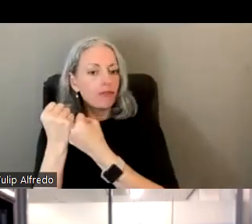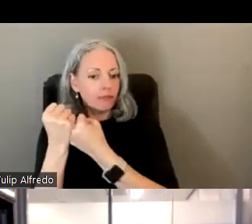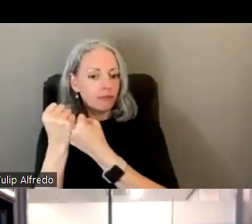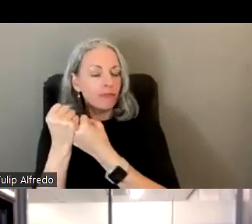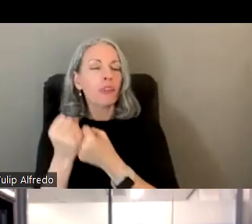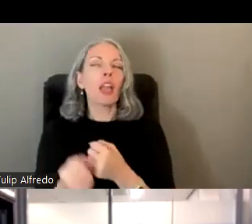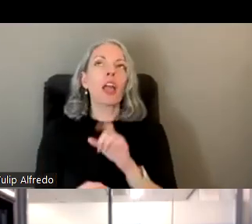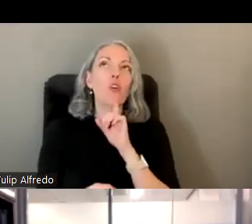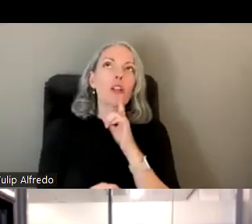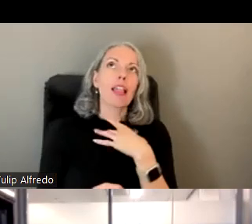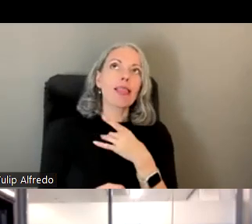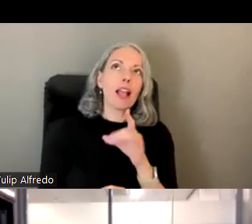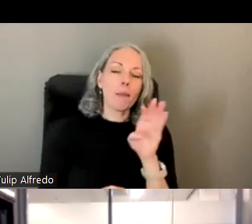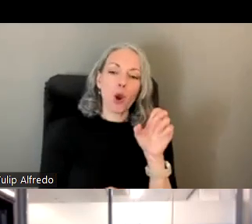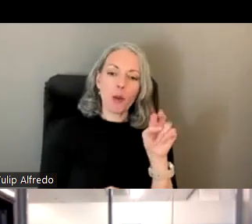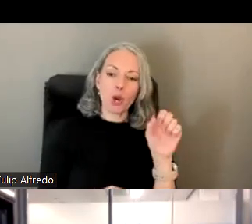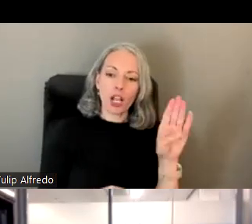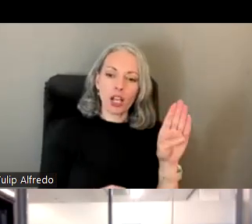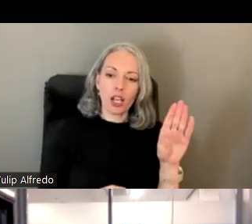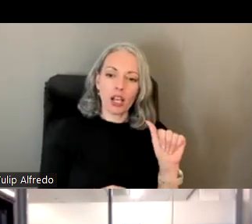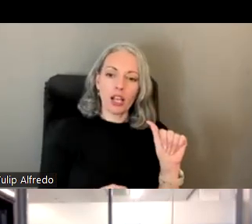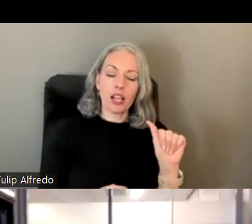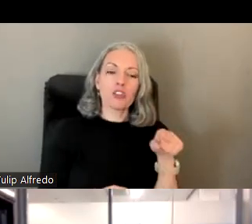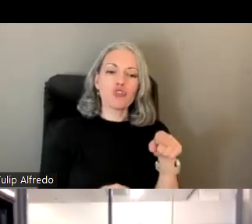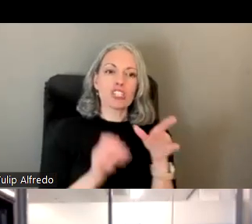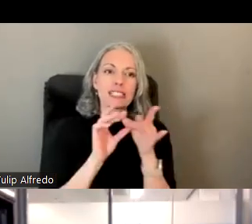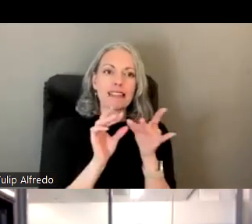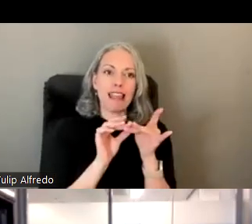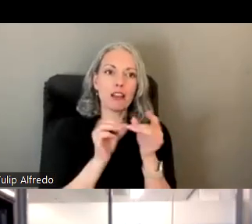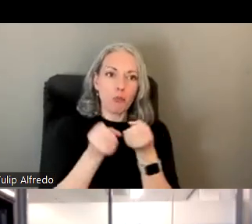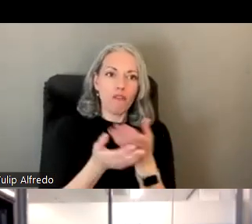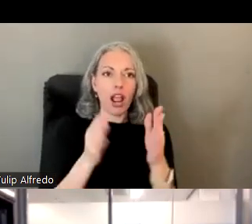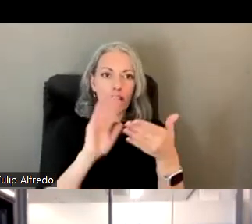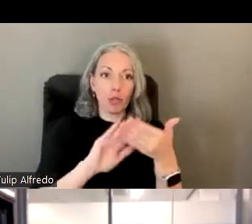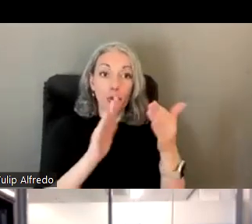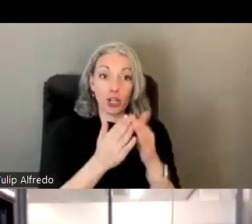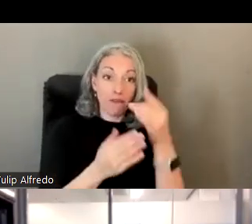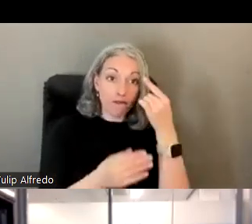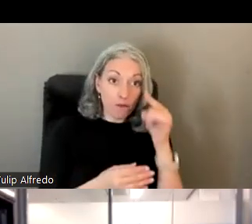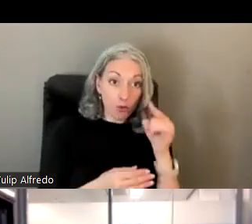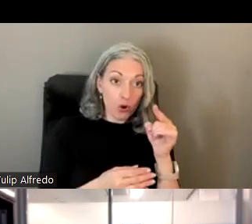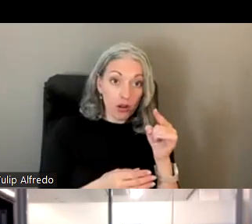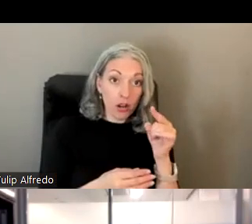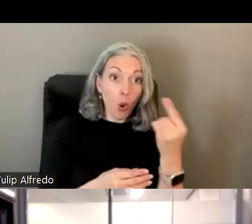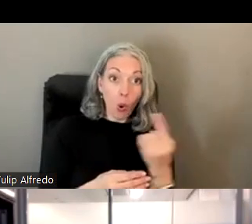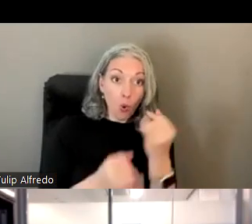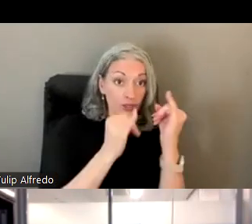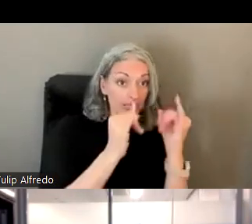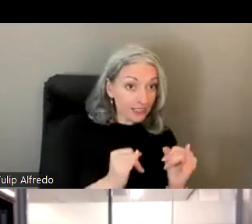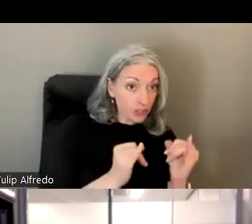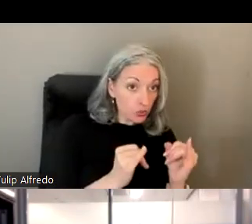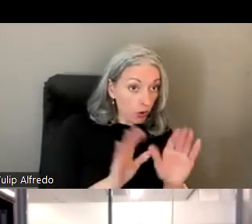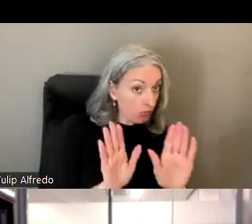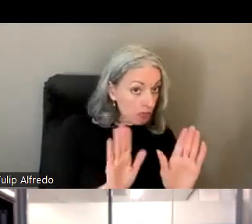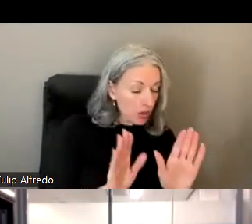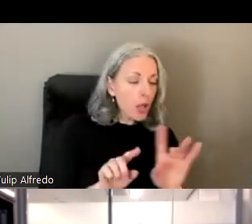I really liked what Barbara said about that, and provide a community for not only the individual living with